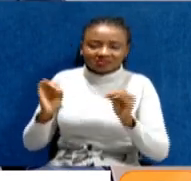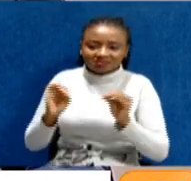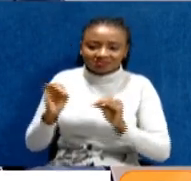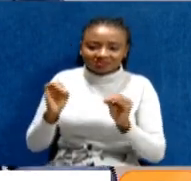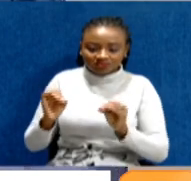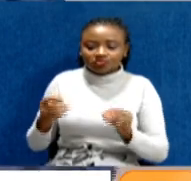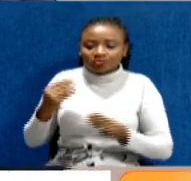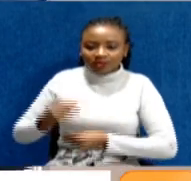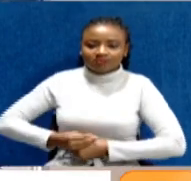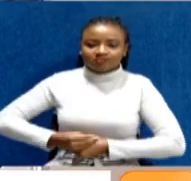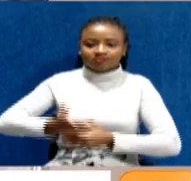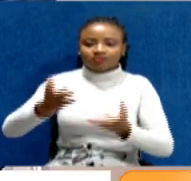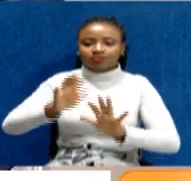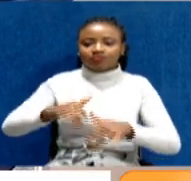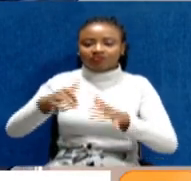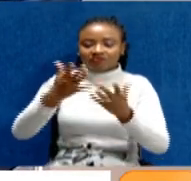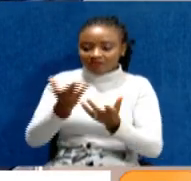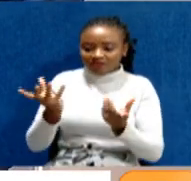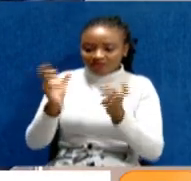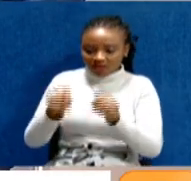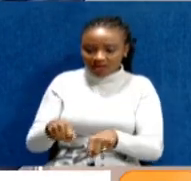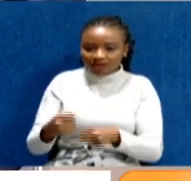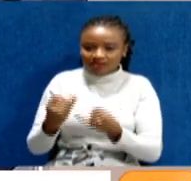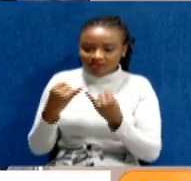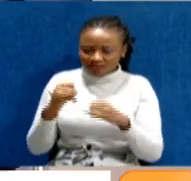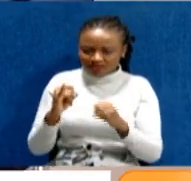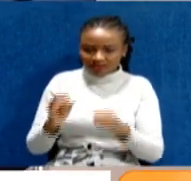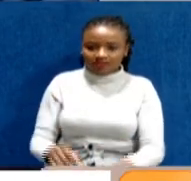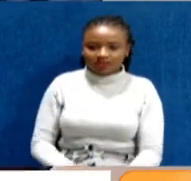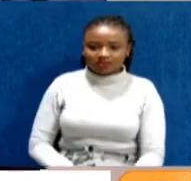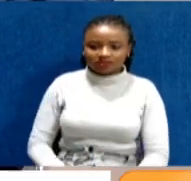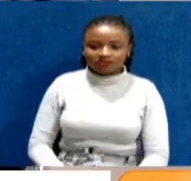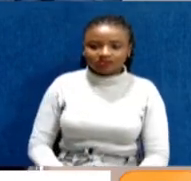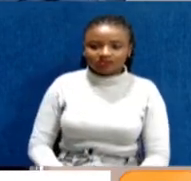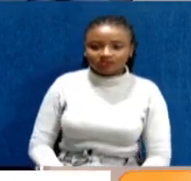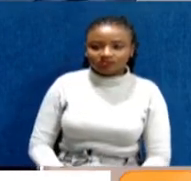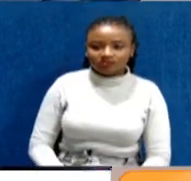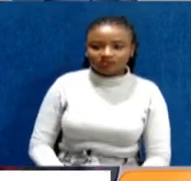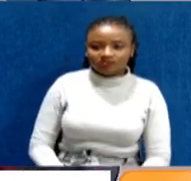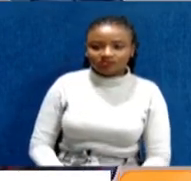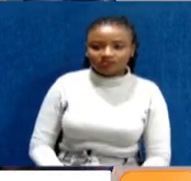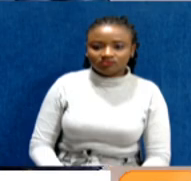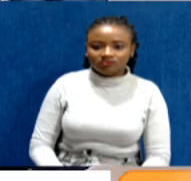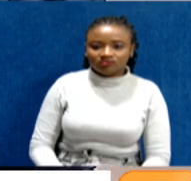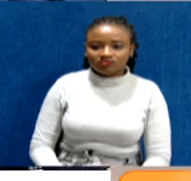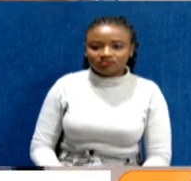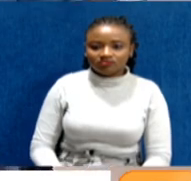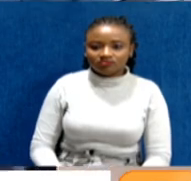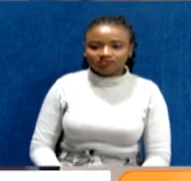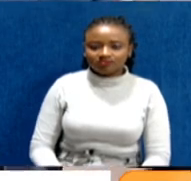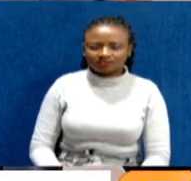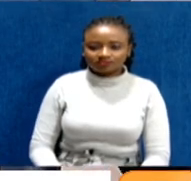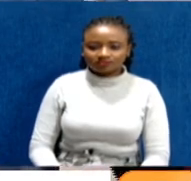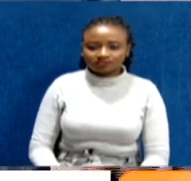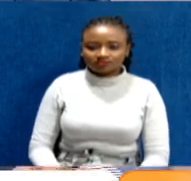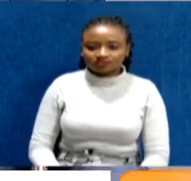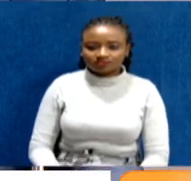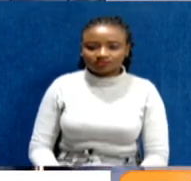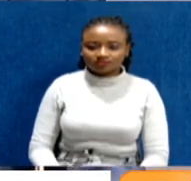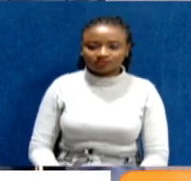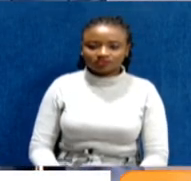for adoption? And remember, Trevor, my point again is, when we begin with the issue of food safety, we begin with the production